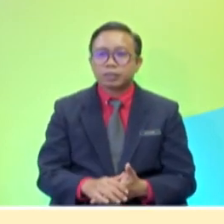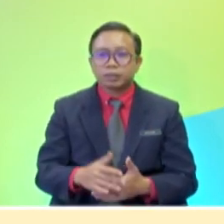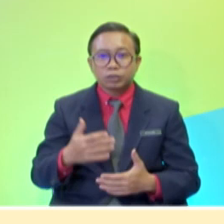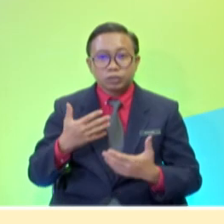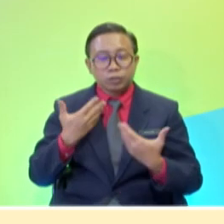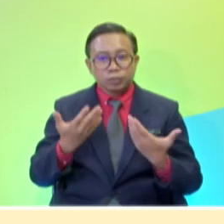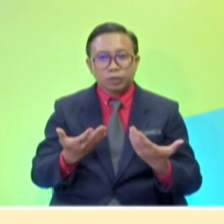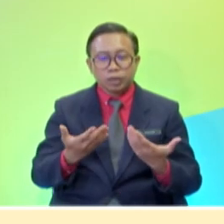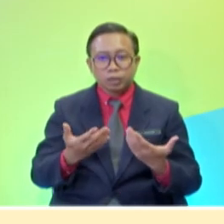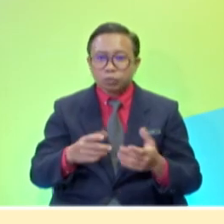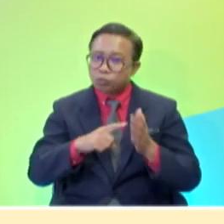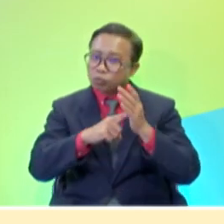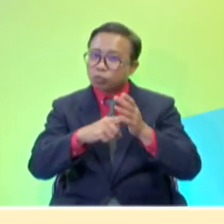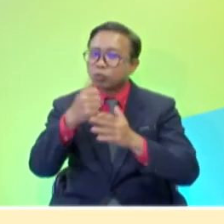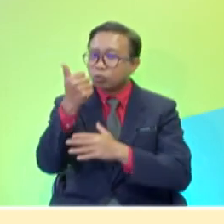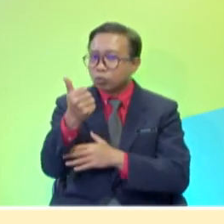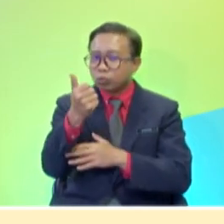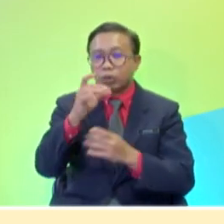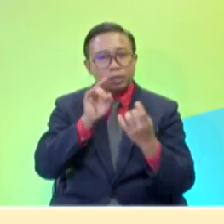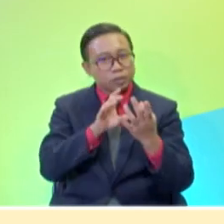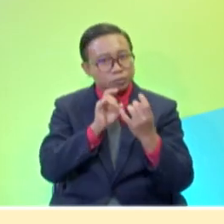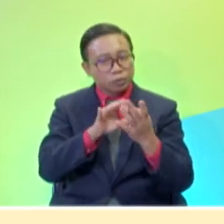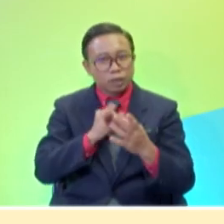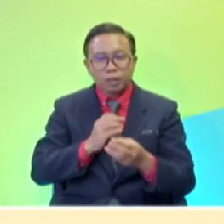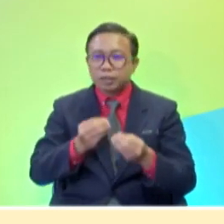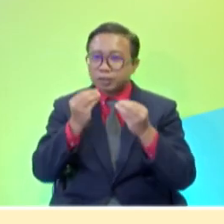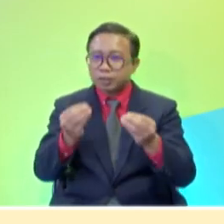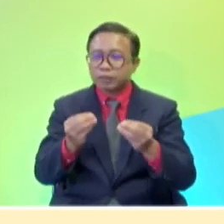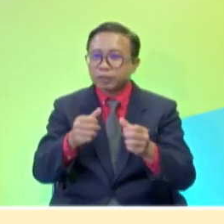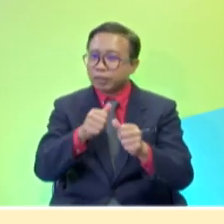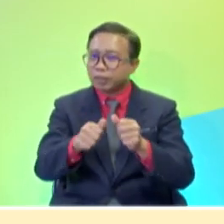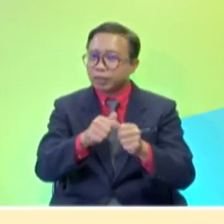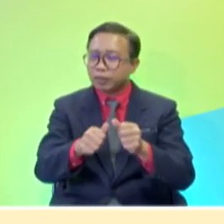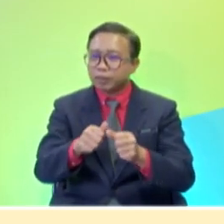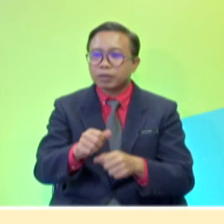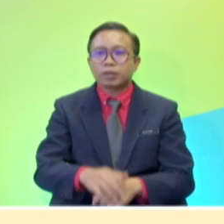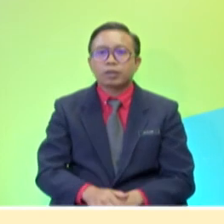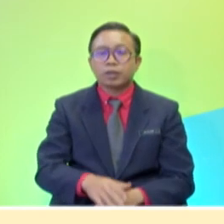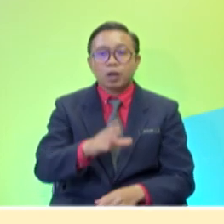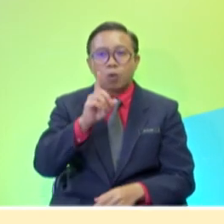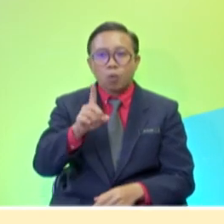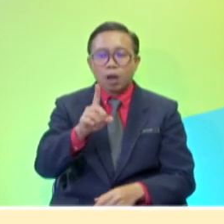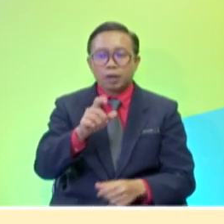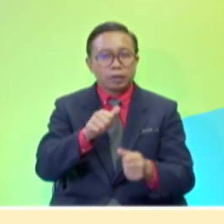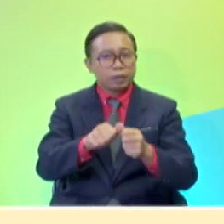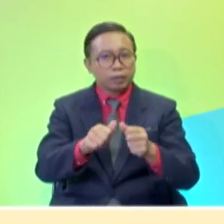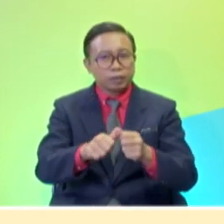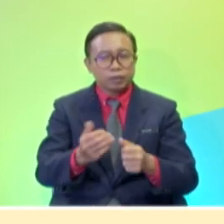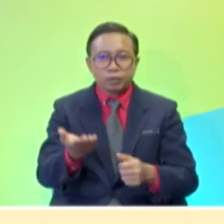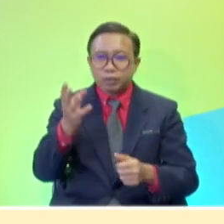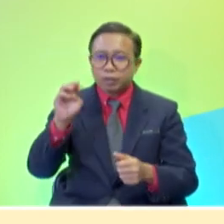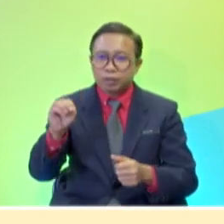amaze me with their responses. For today, I'm giving every one and each of